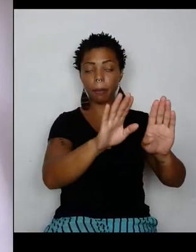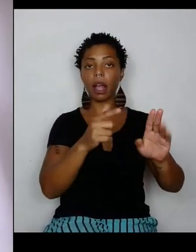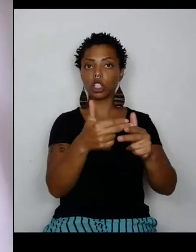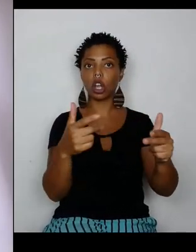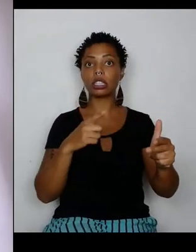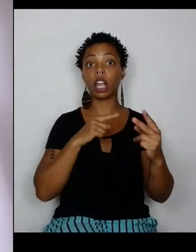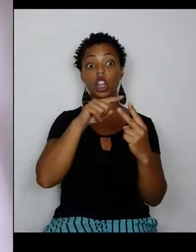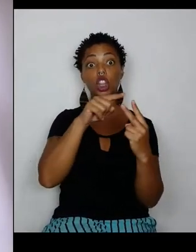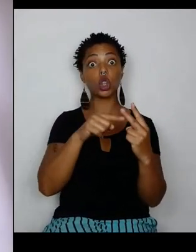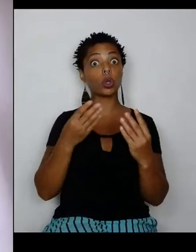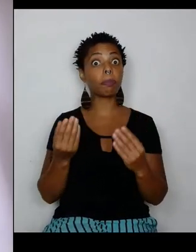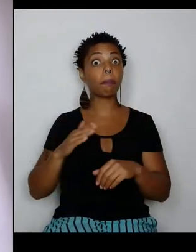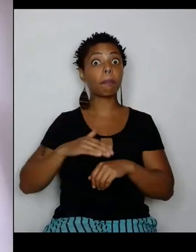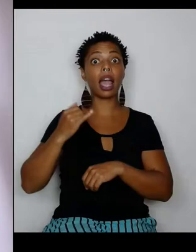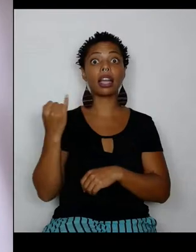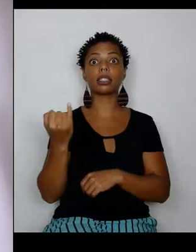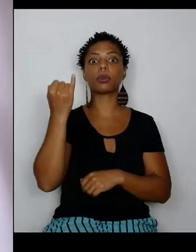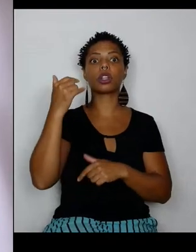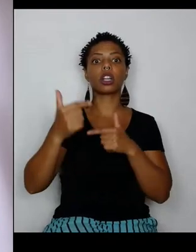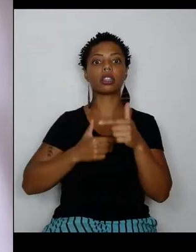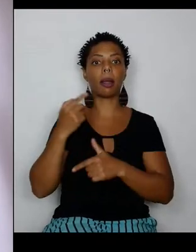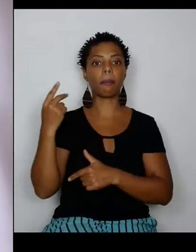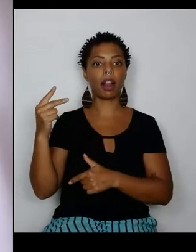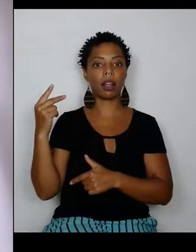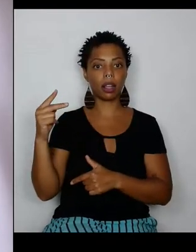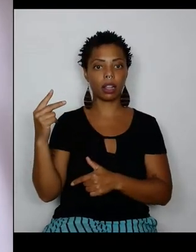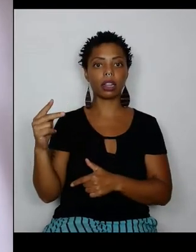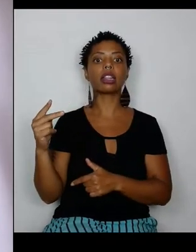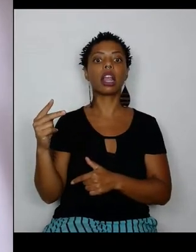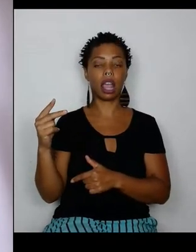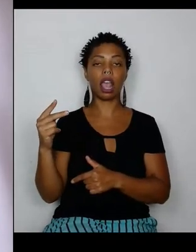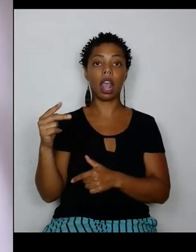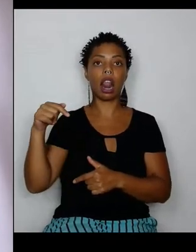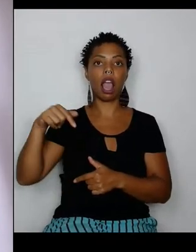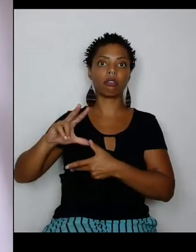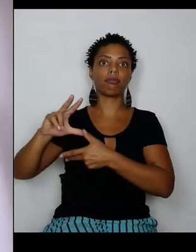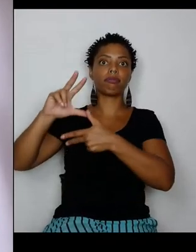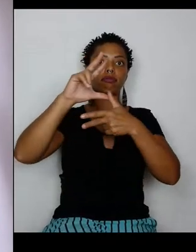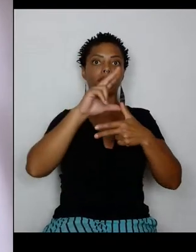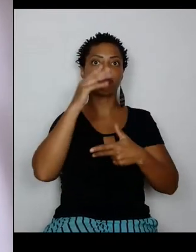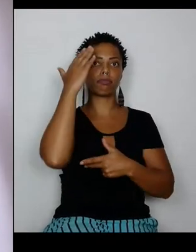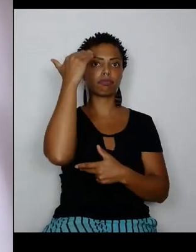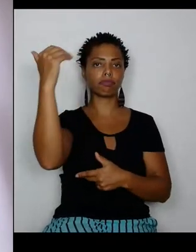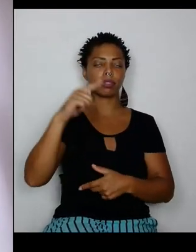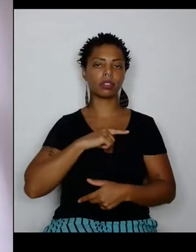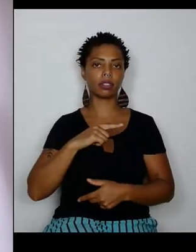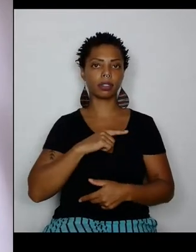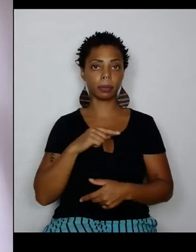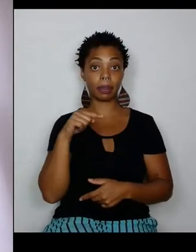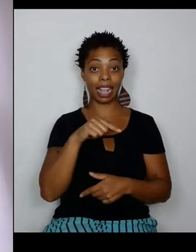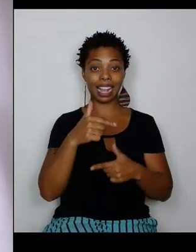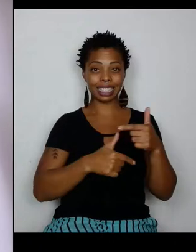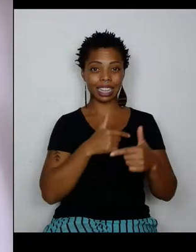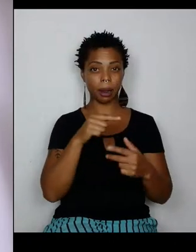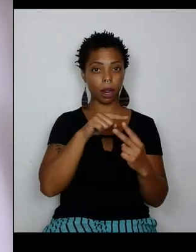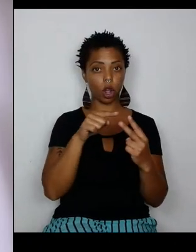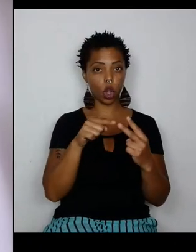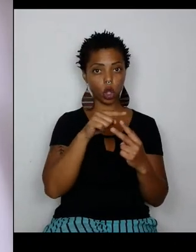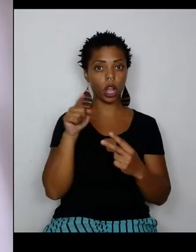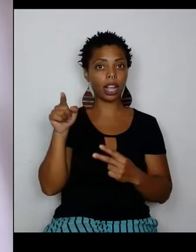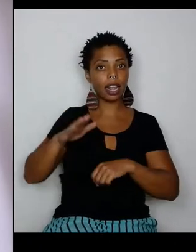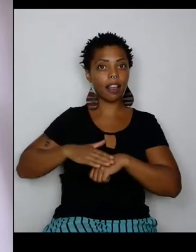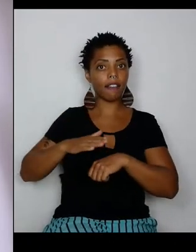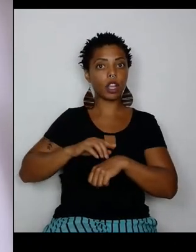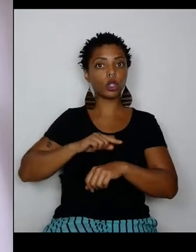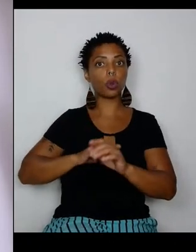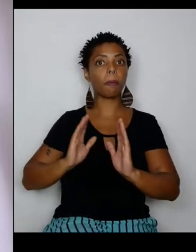collection has two of the most important works of the artist in latin america these art